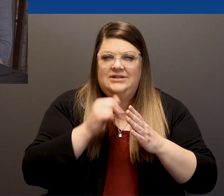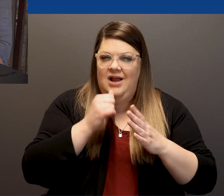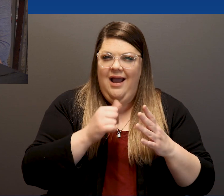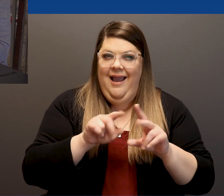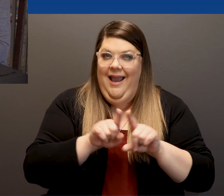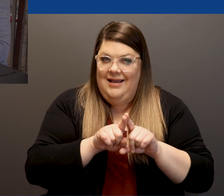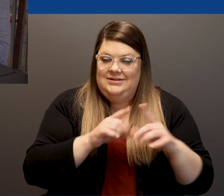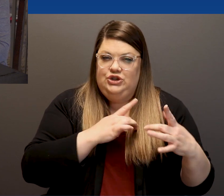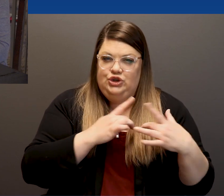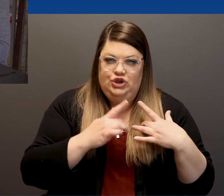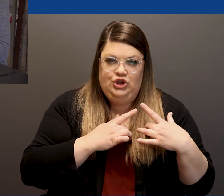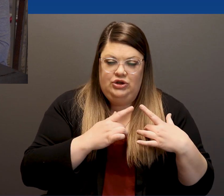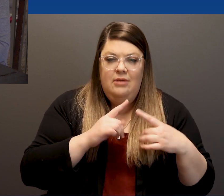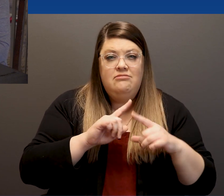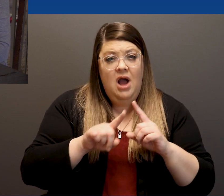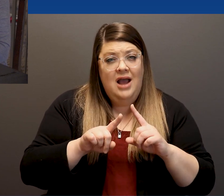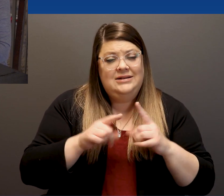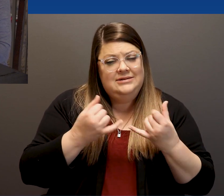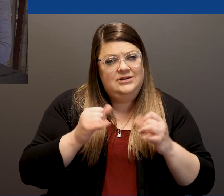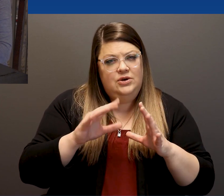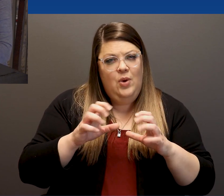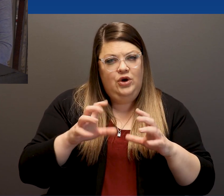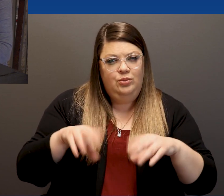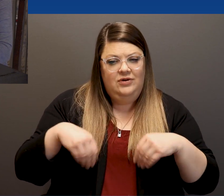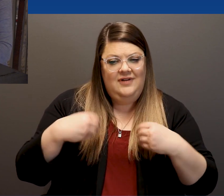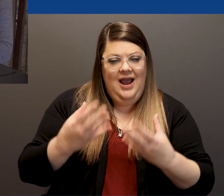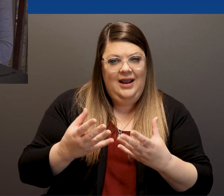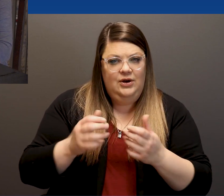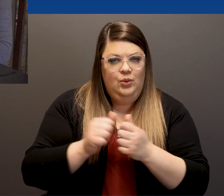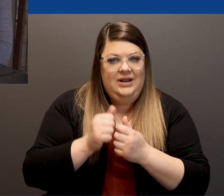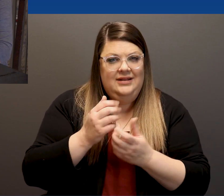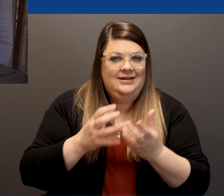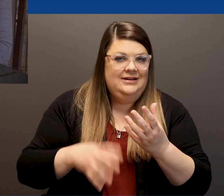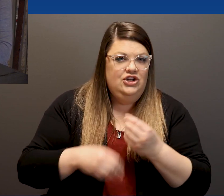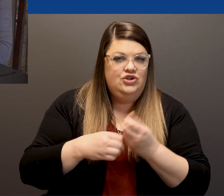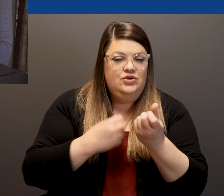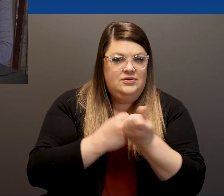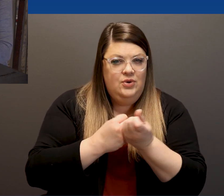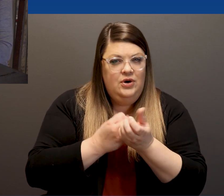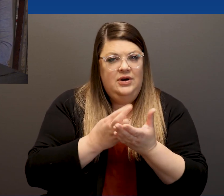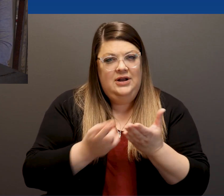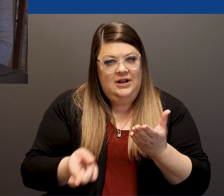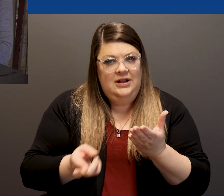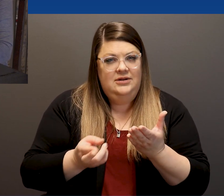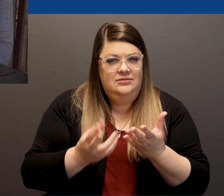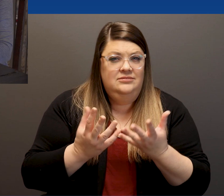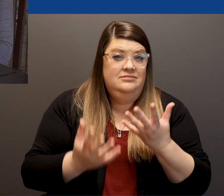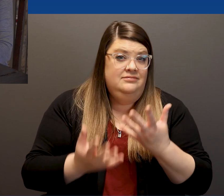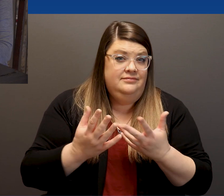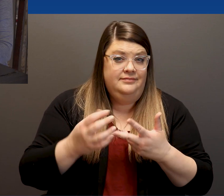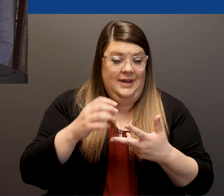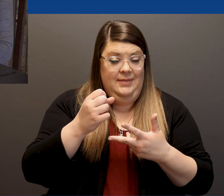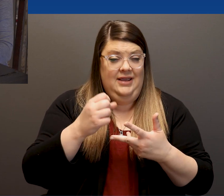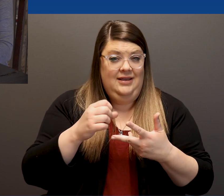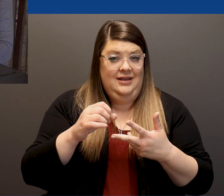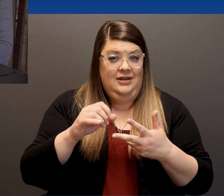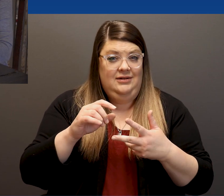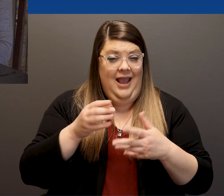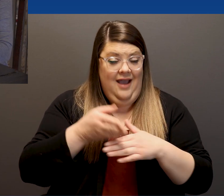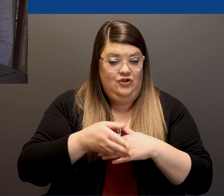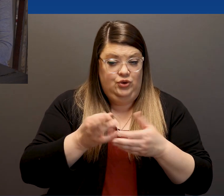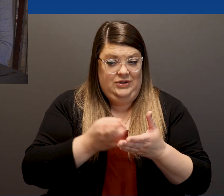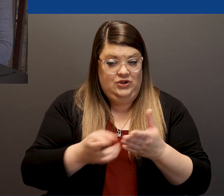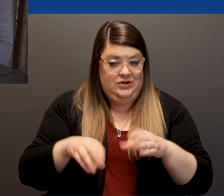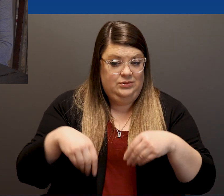do want to provide you with some additional support and resources, because maybe we can move him from that gray area into